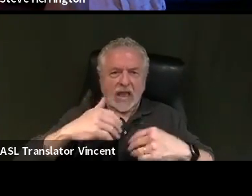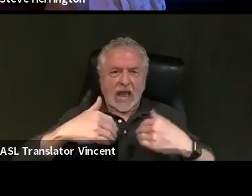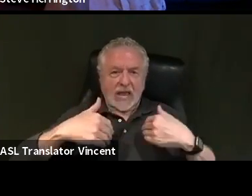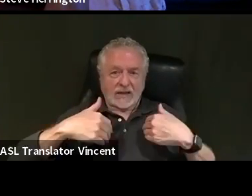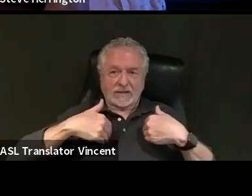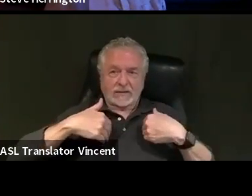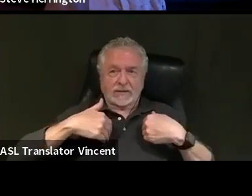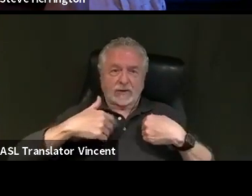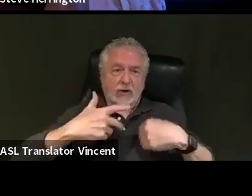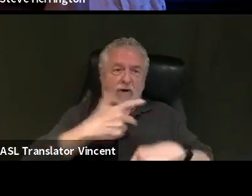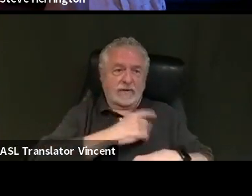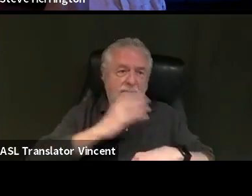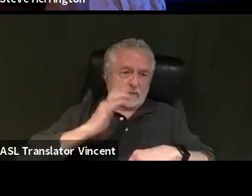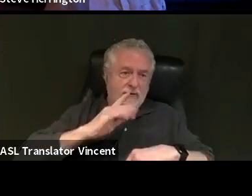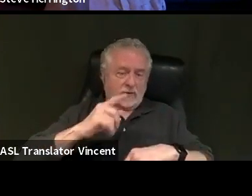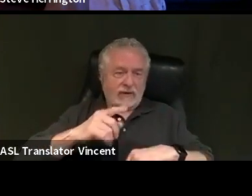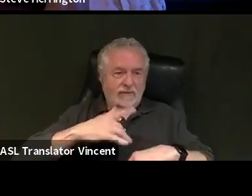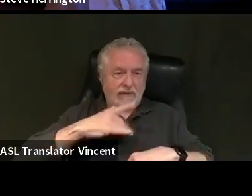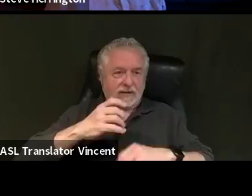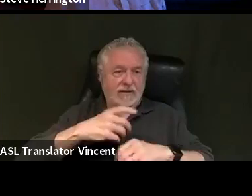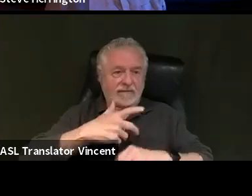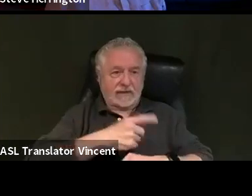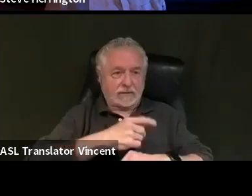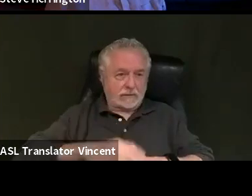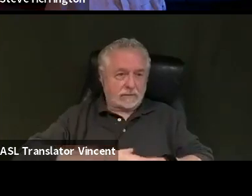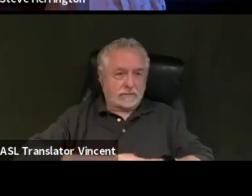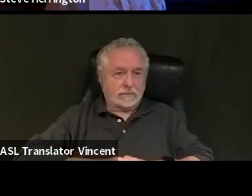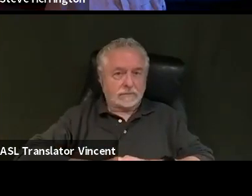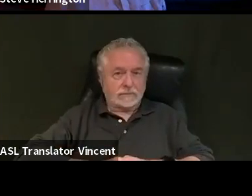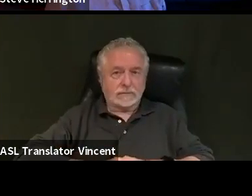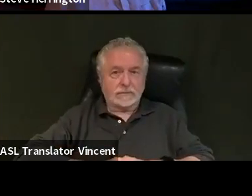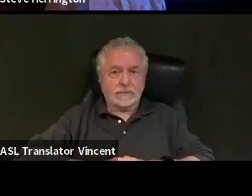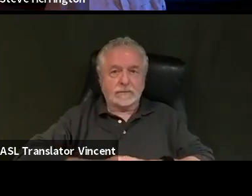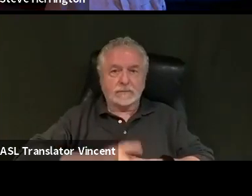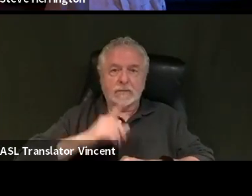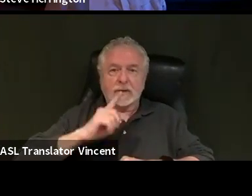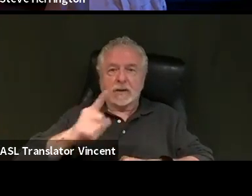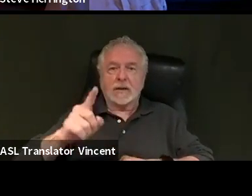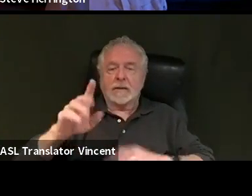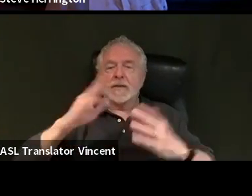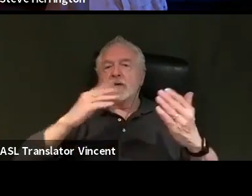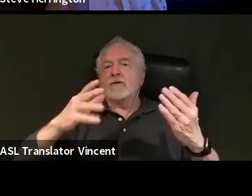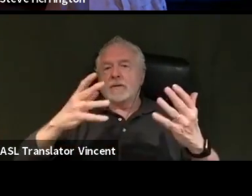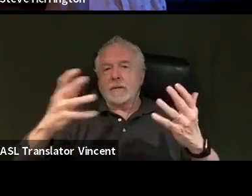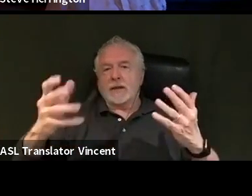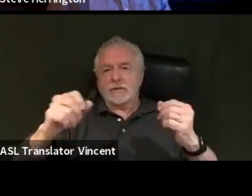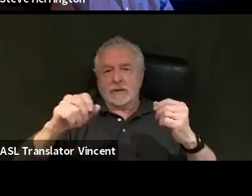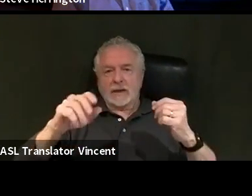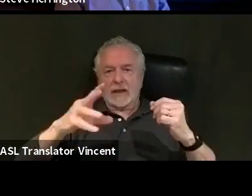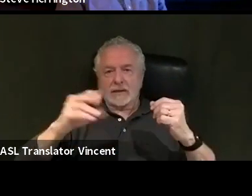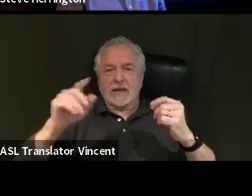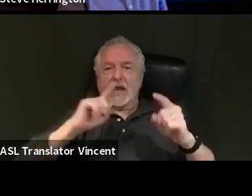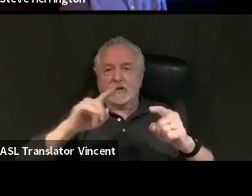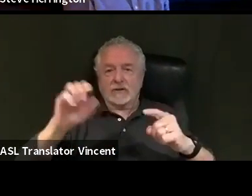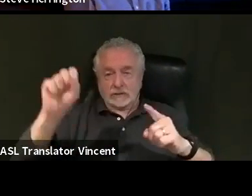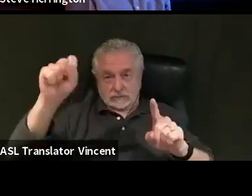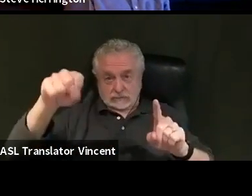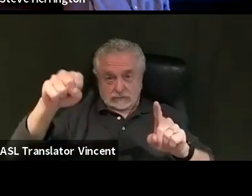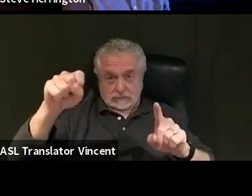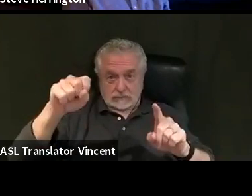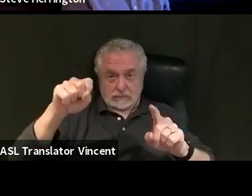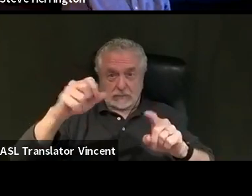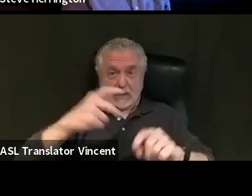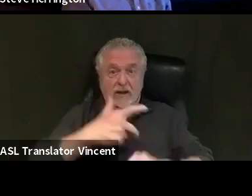had COVID-19 before, should they still get the vaccine? Yeah, absolutely. Thank you so much. And the answer is yes, you should